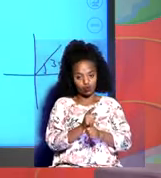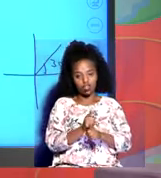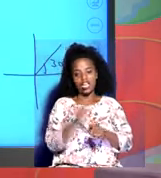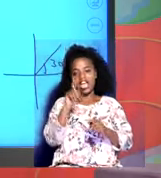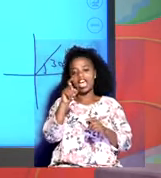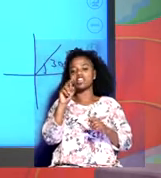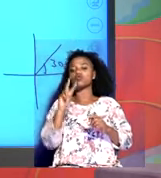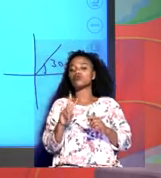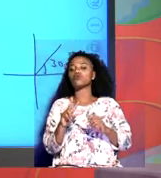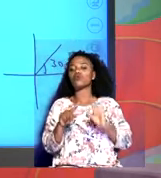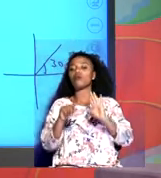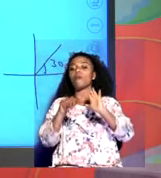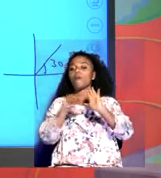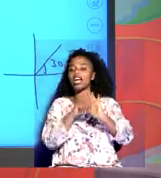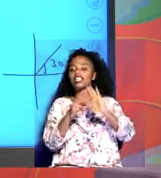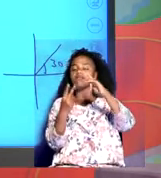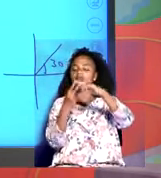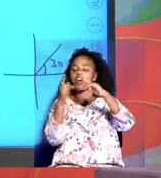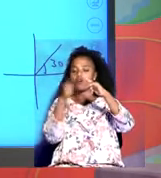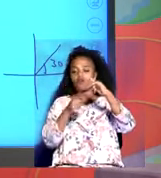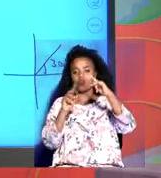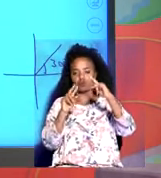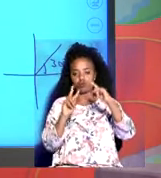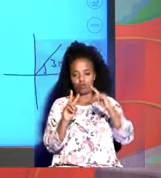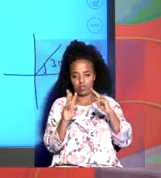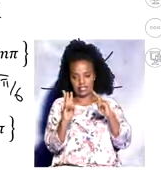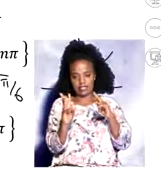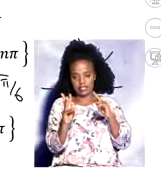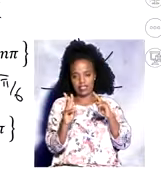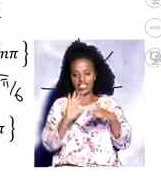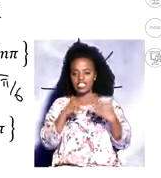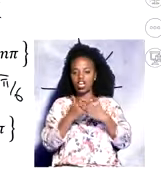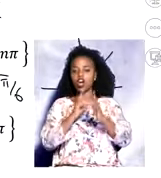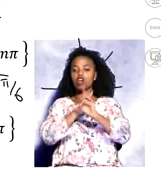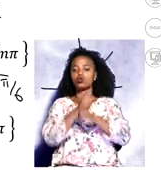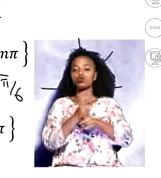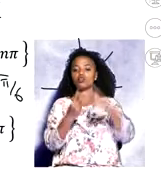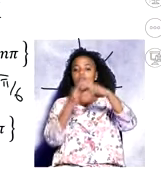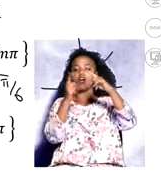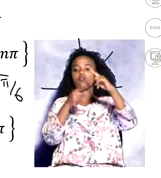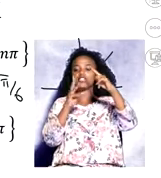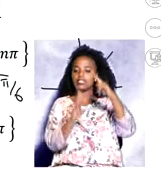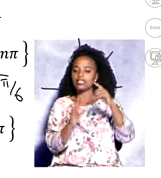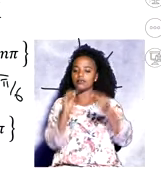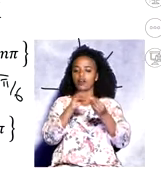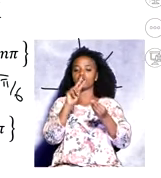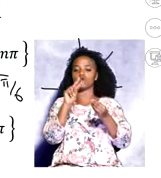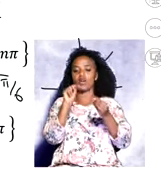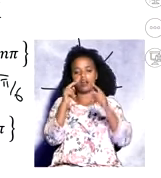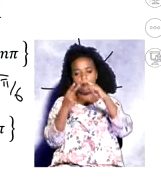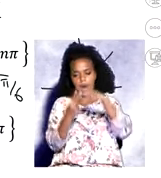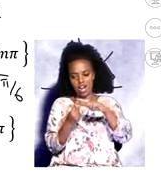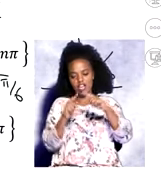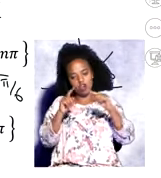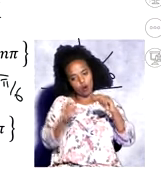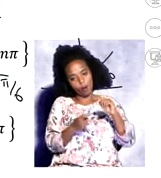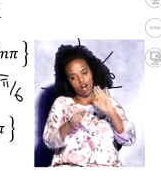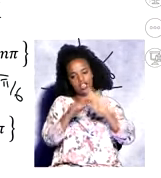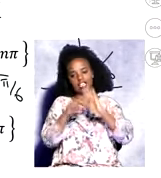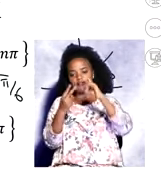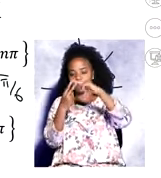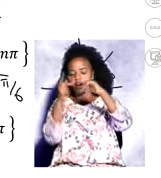is minus power 6. So the general solution will be it is power 6 plus 2n pi, comma, negative